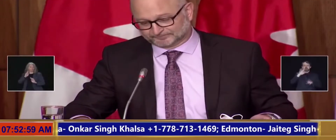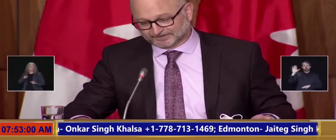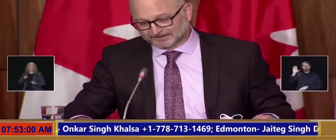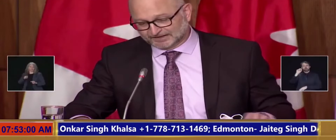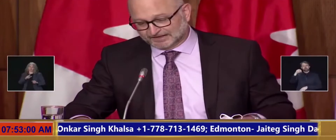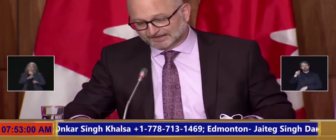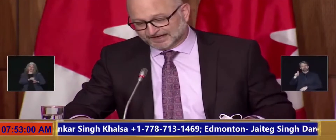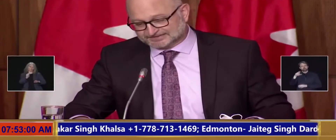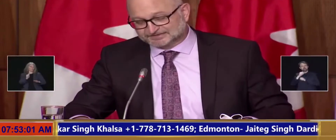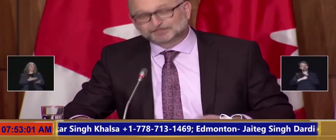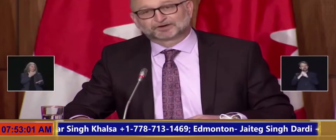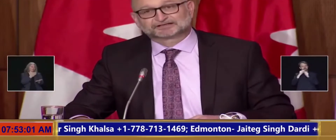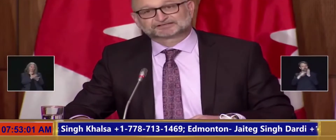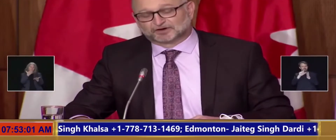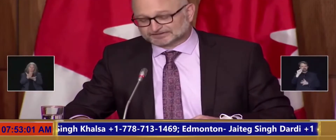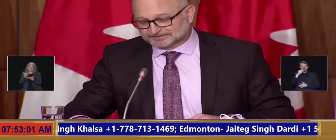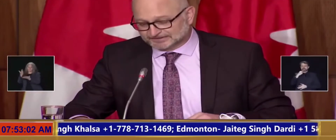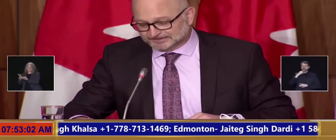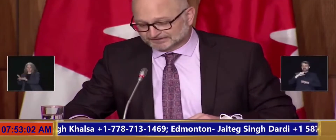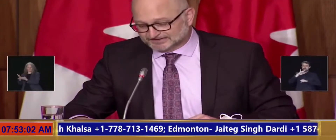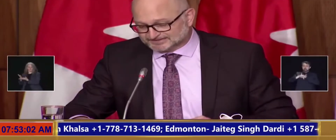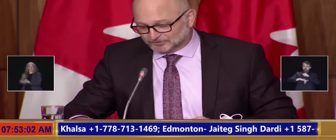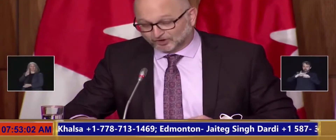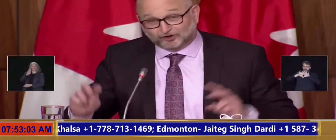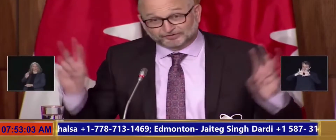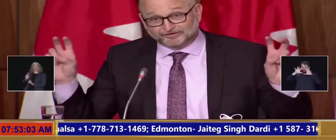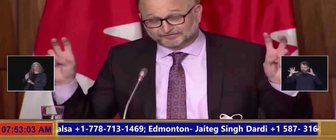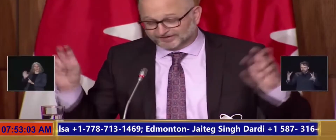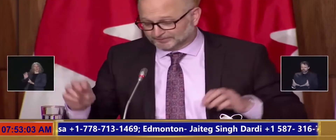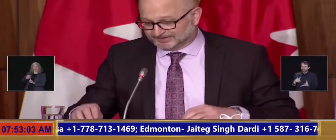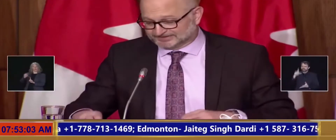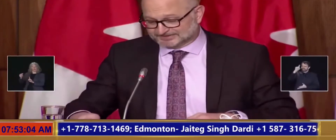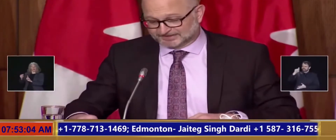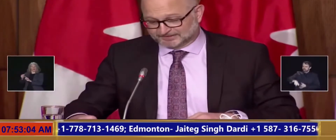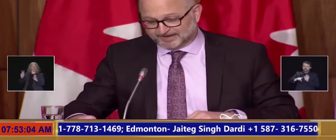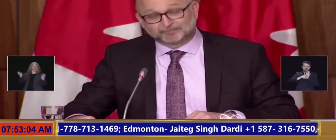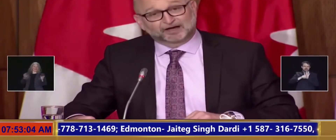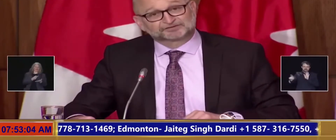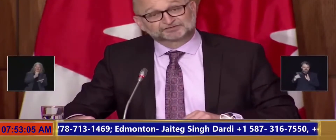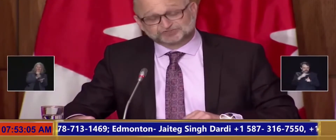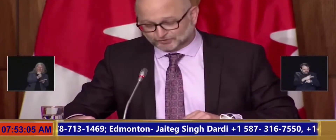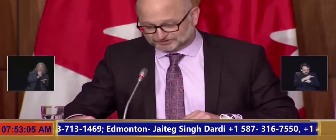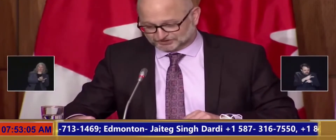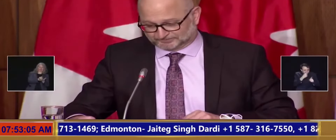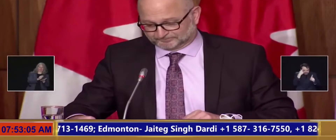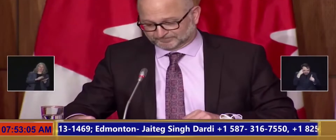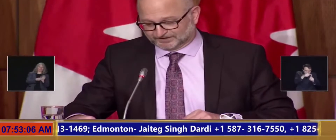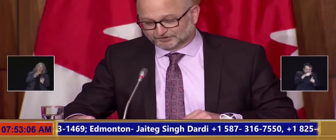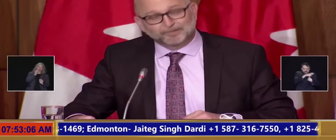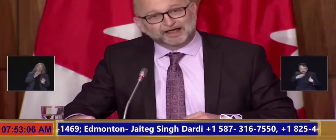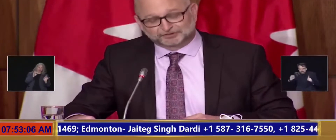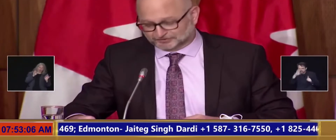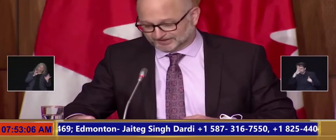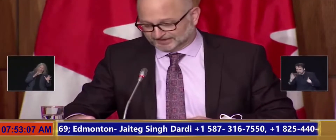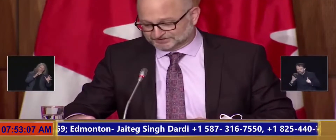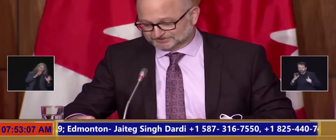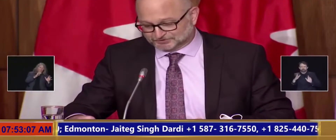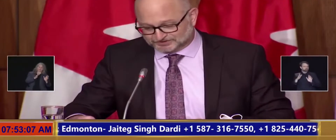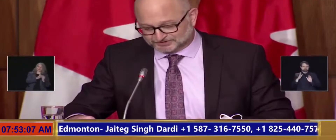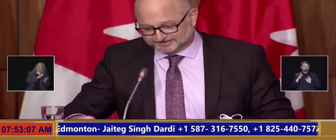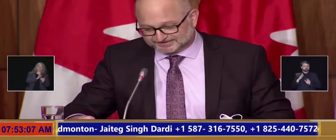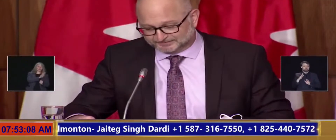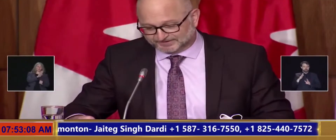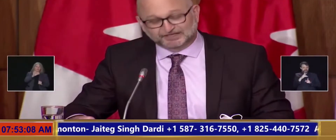therapy. As the UN saw it, these so-called therapies may amount to torture. No matter your